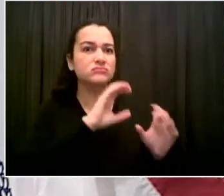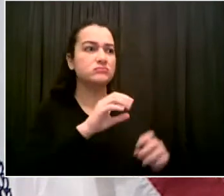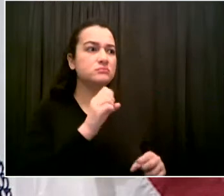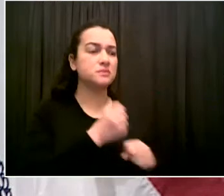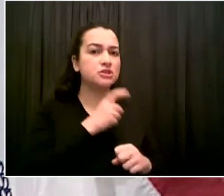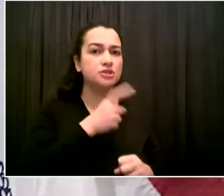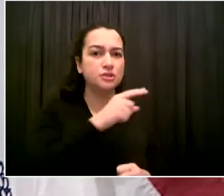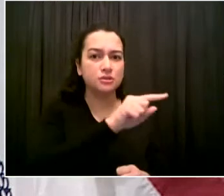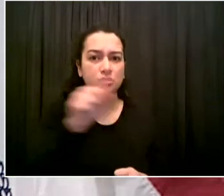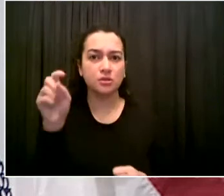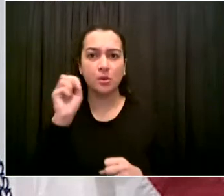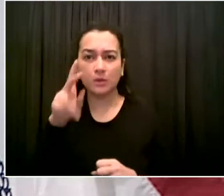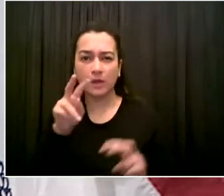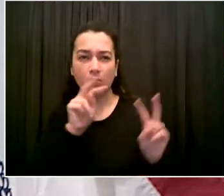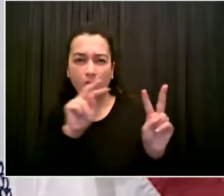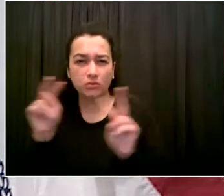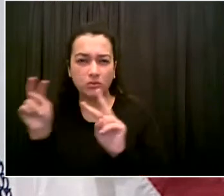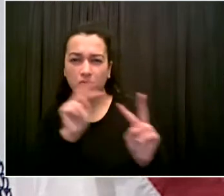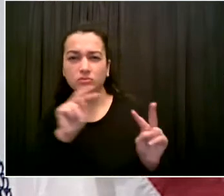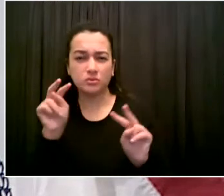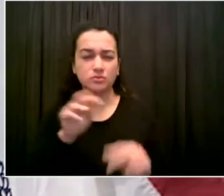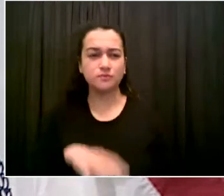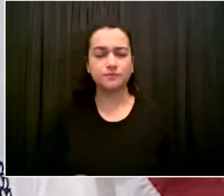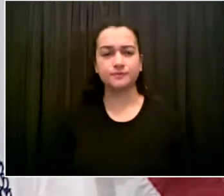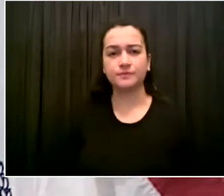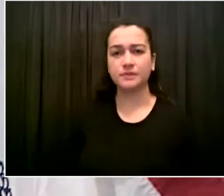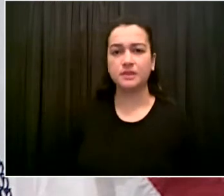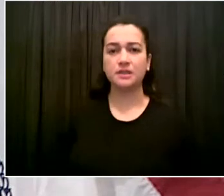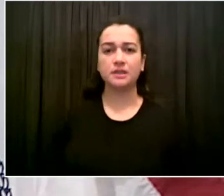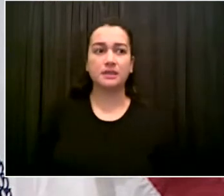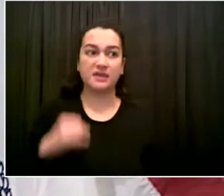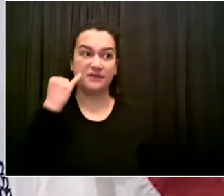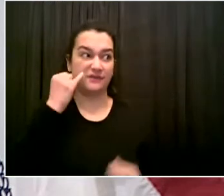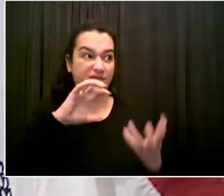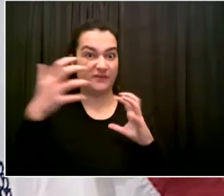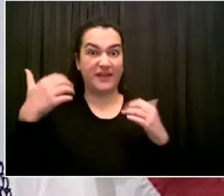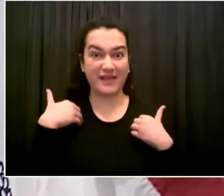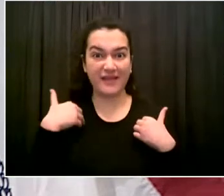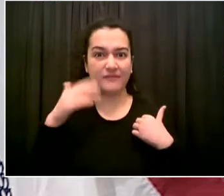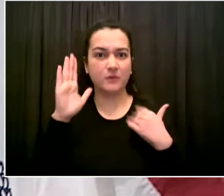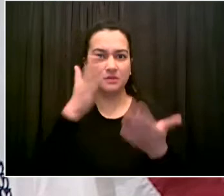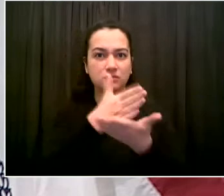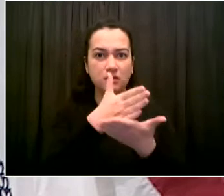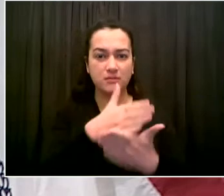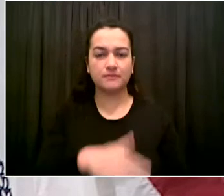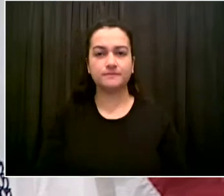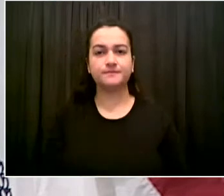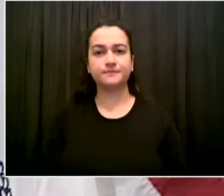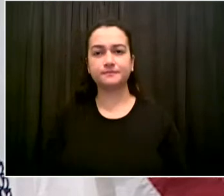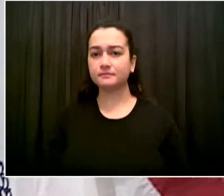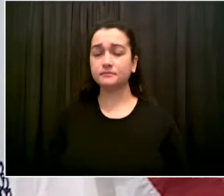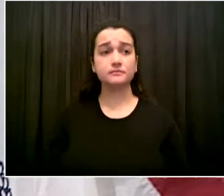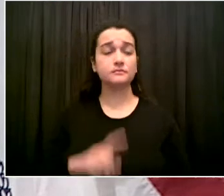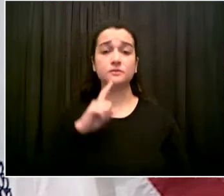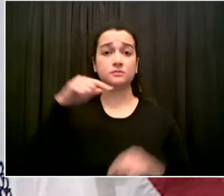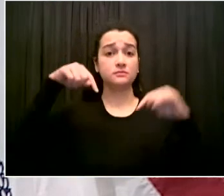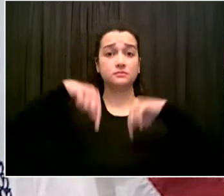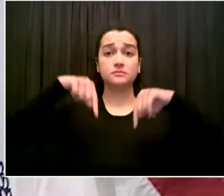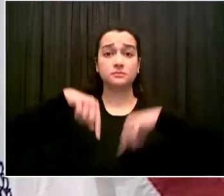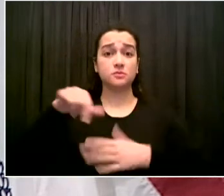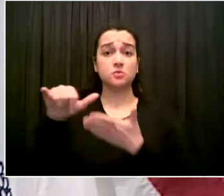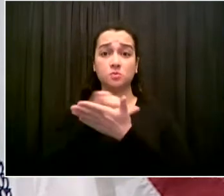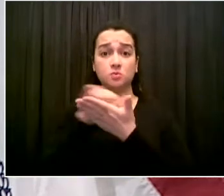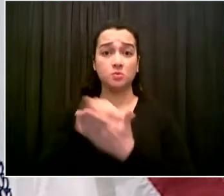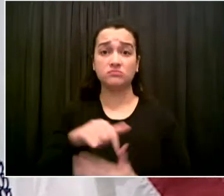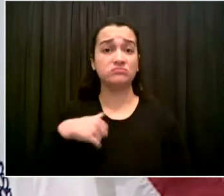assure all New Yorkers, and particularly Asian American New Yorkers, that we are here for you, NYPD, and all New Yorkers